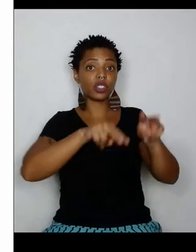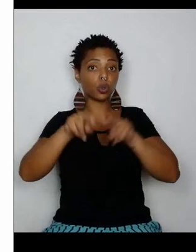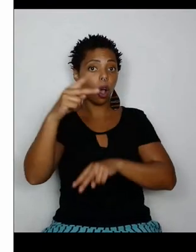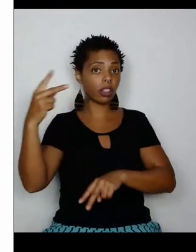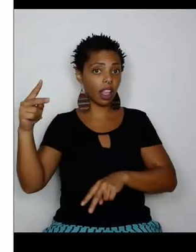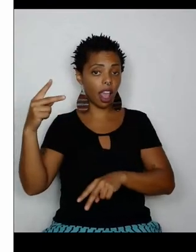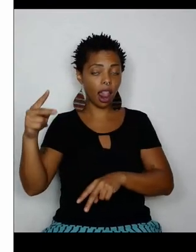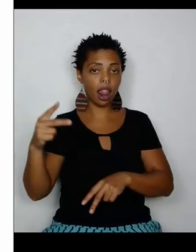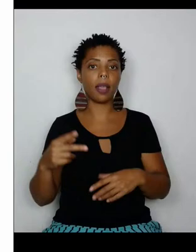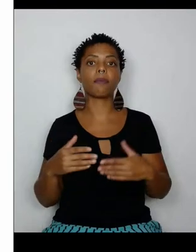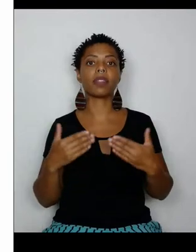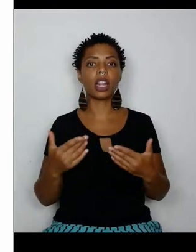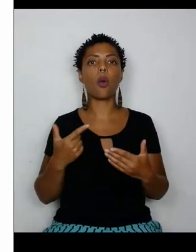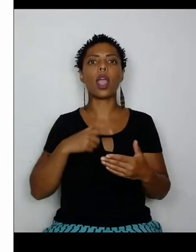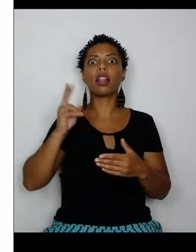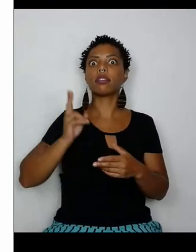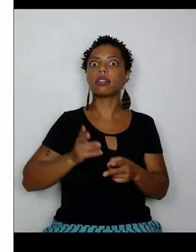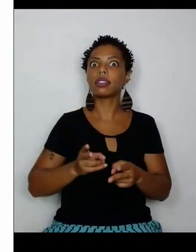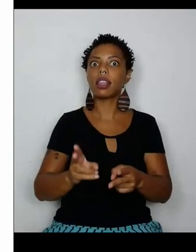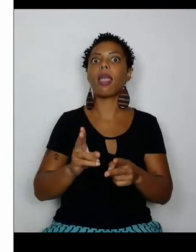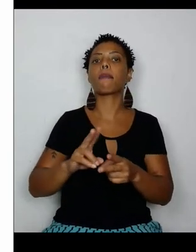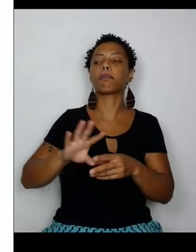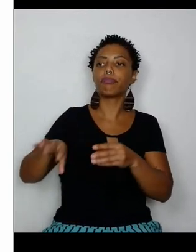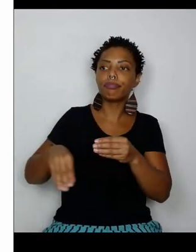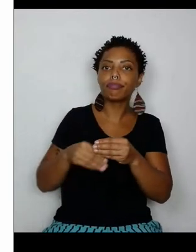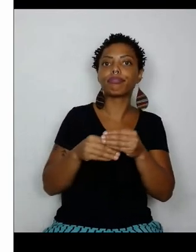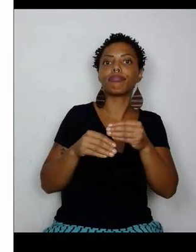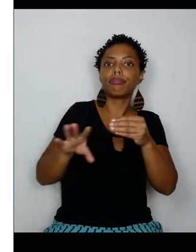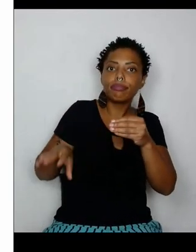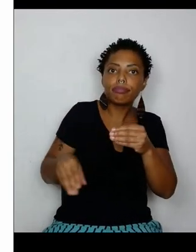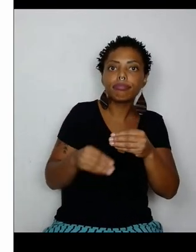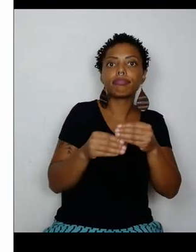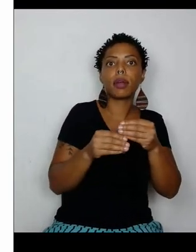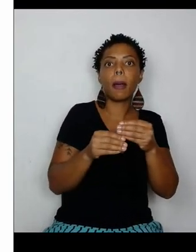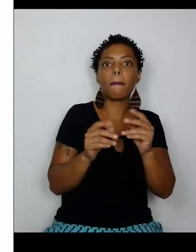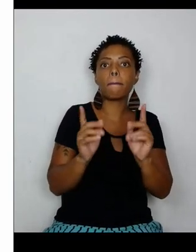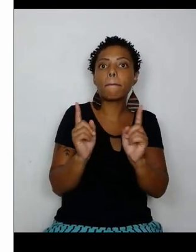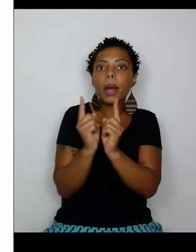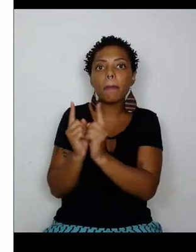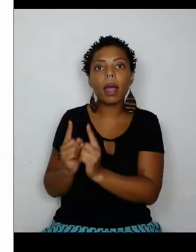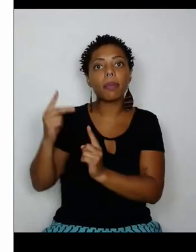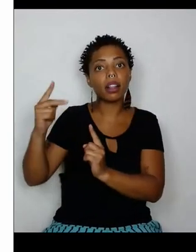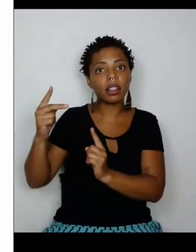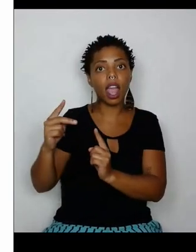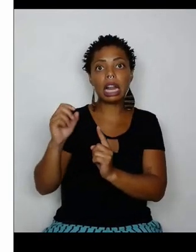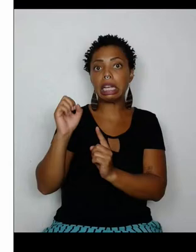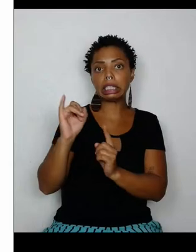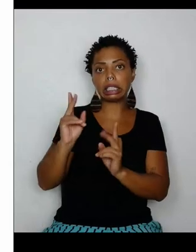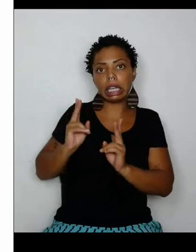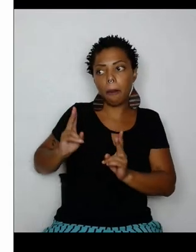writing whether his own or others across his various texts